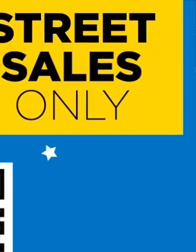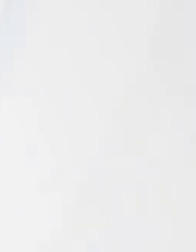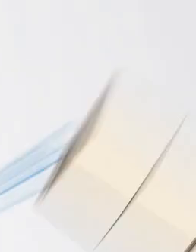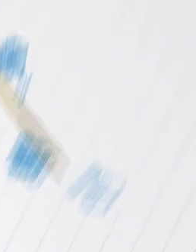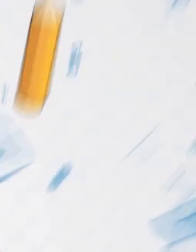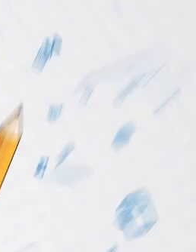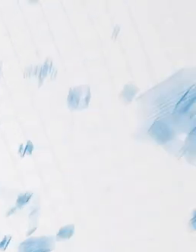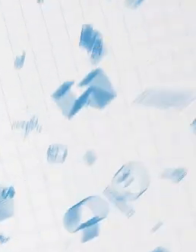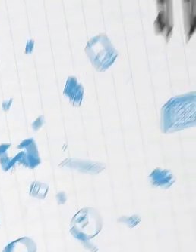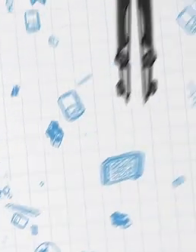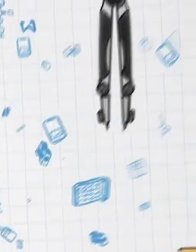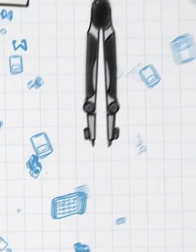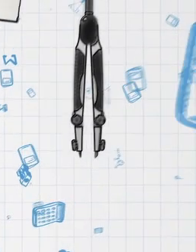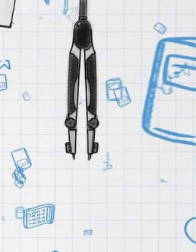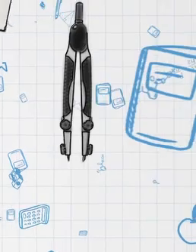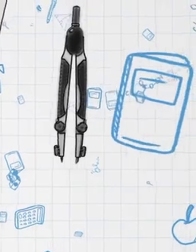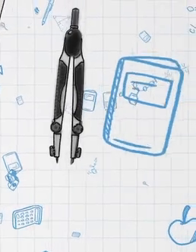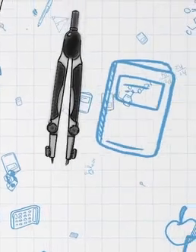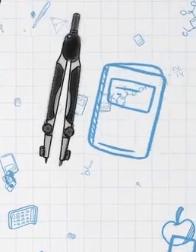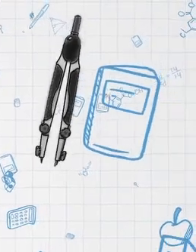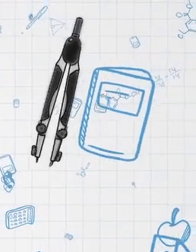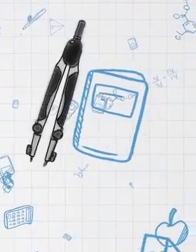Zoshi.